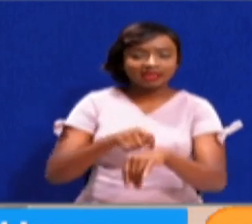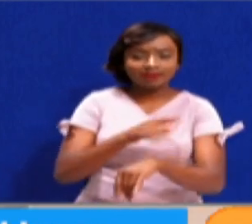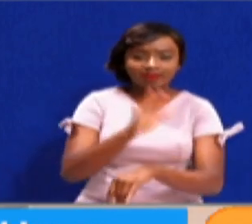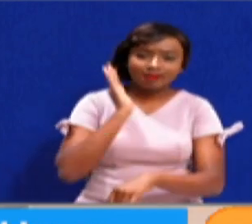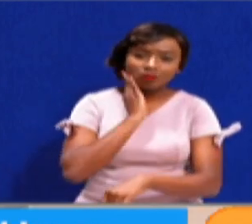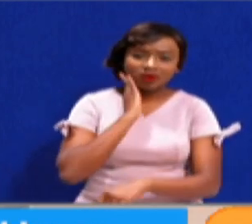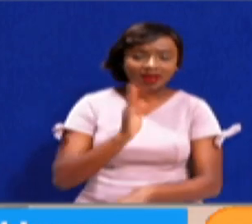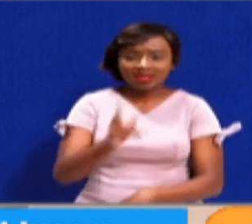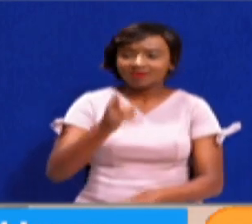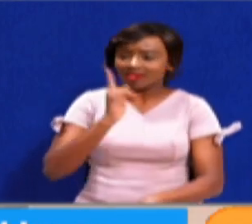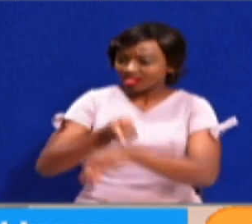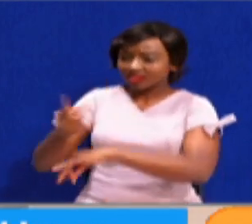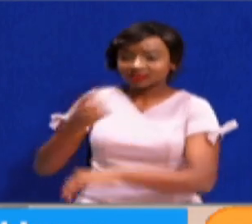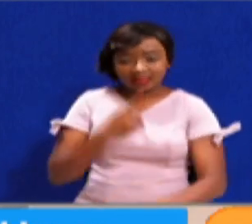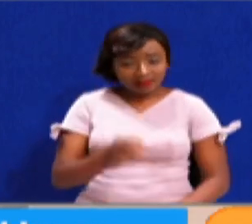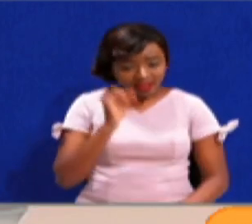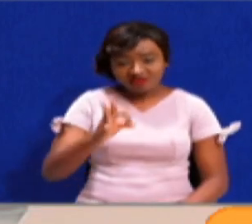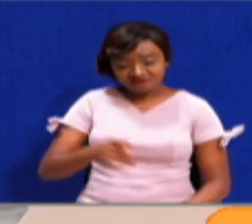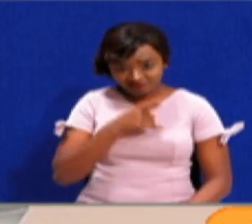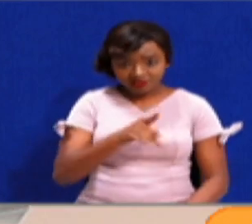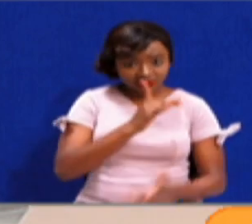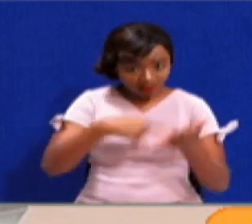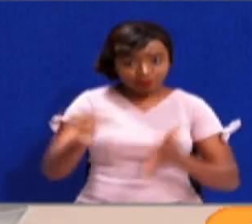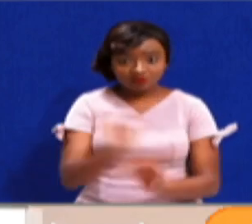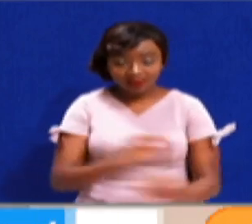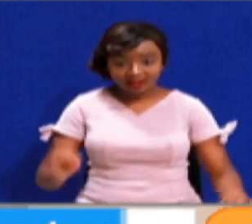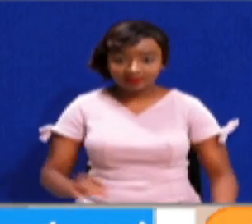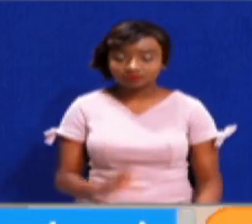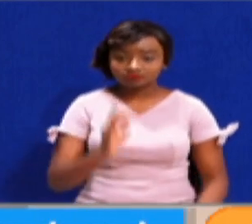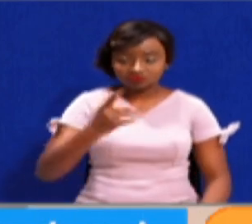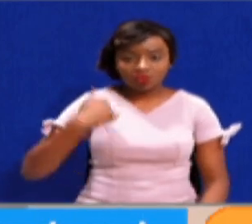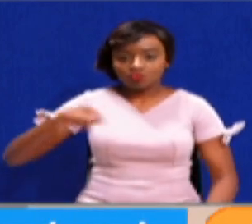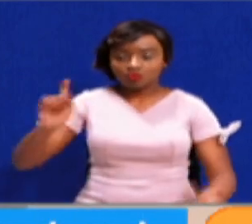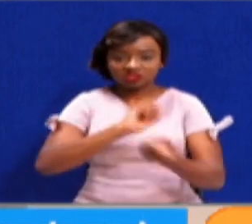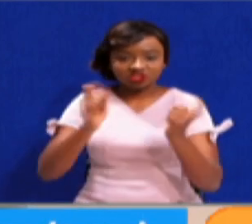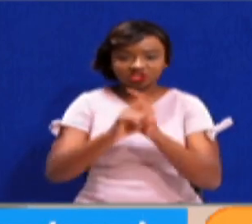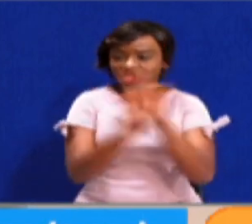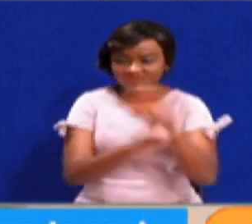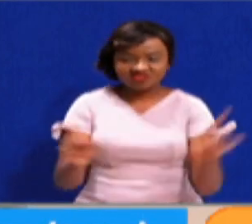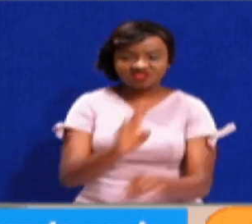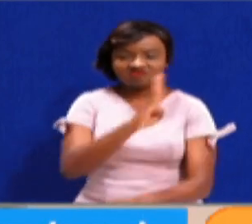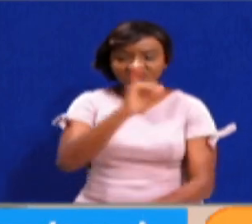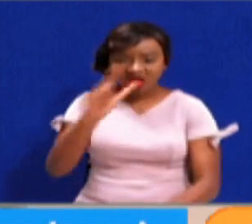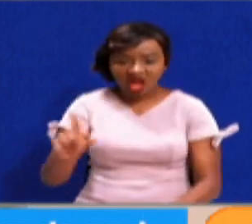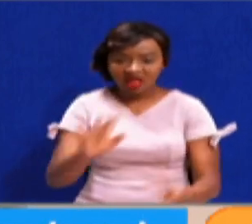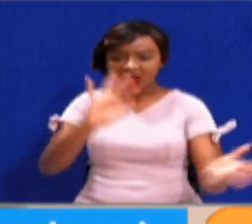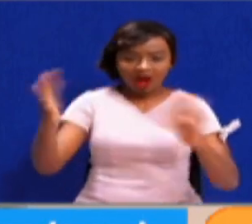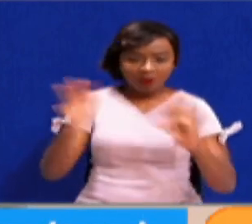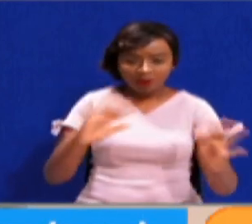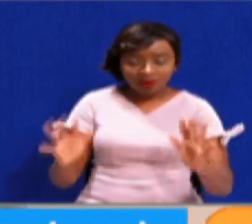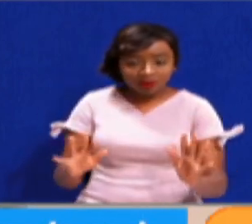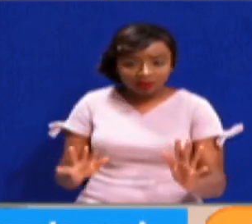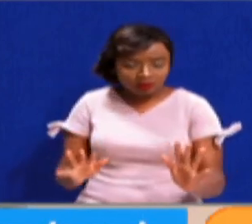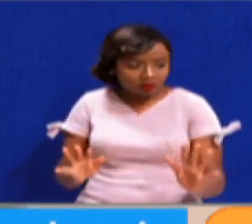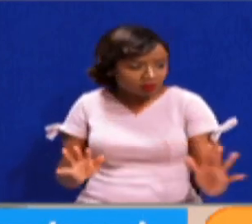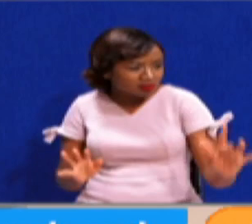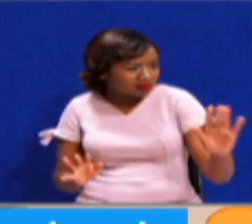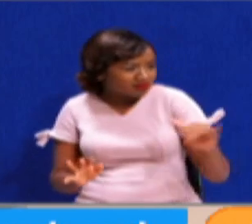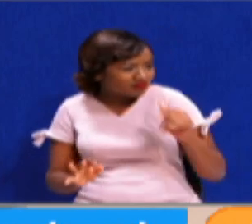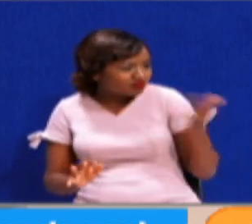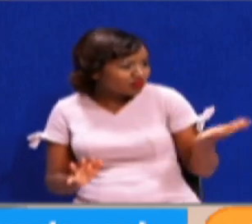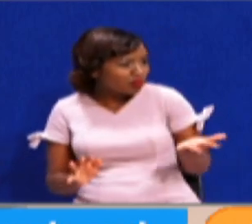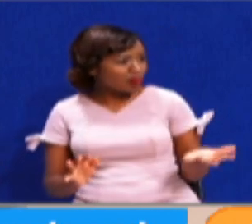and, you know, saying if this thing doesn't pass, then we will change our minds about the BBI and that sort of thing. And one wondered where that actually